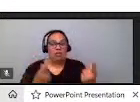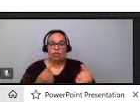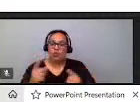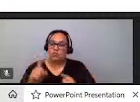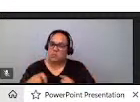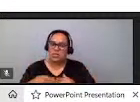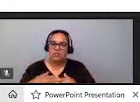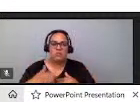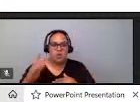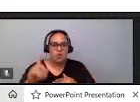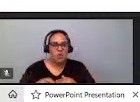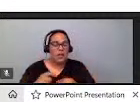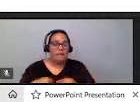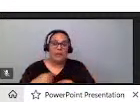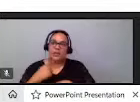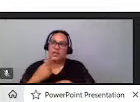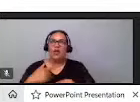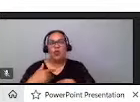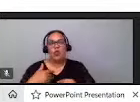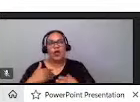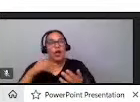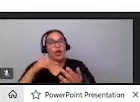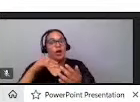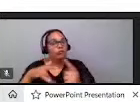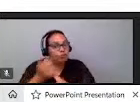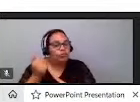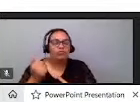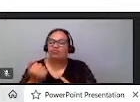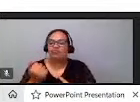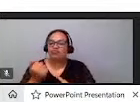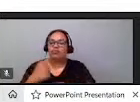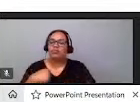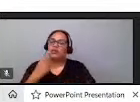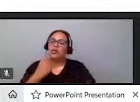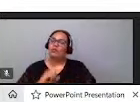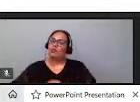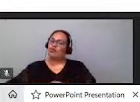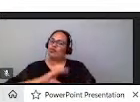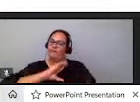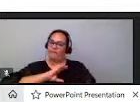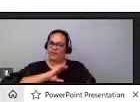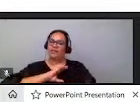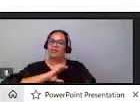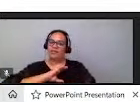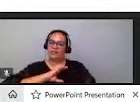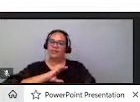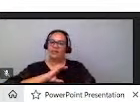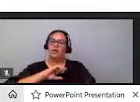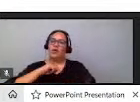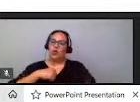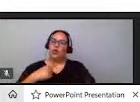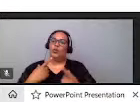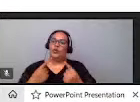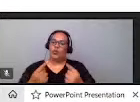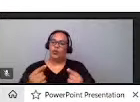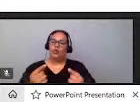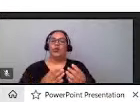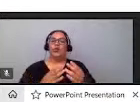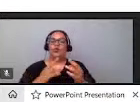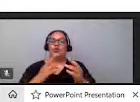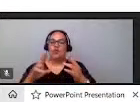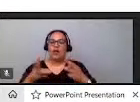done I'm not saying we've arrived there what I'm saying I'm confident that we are pulling the right